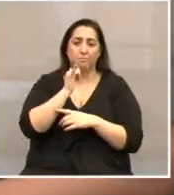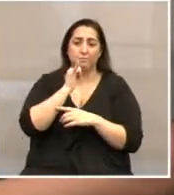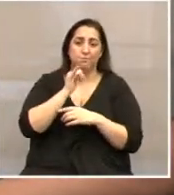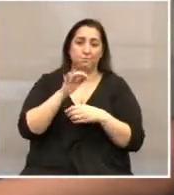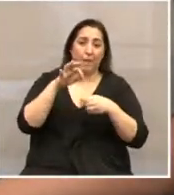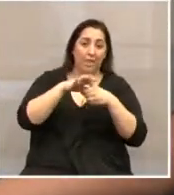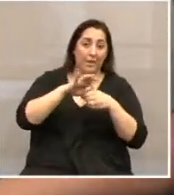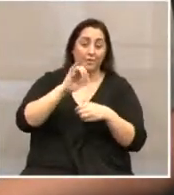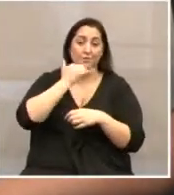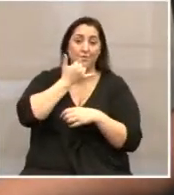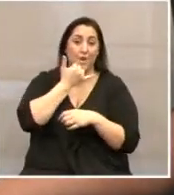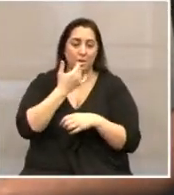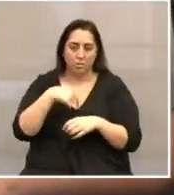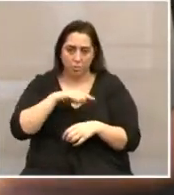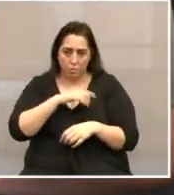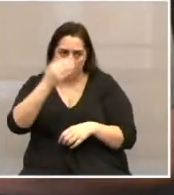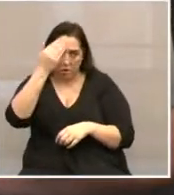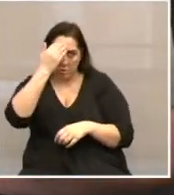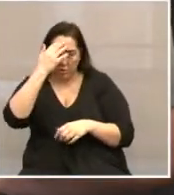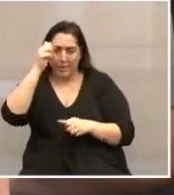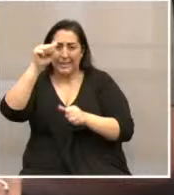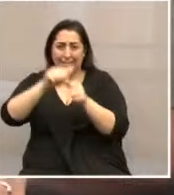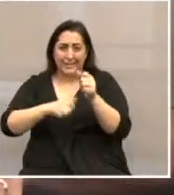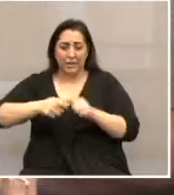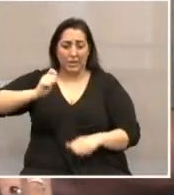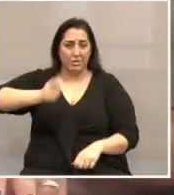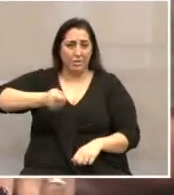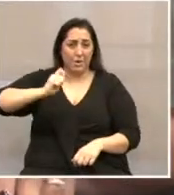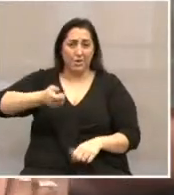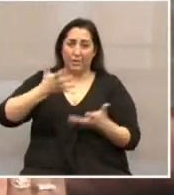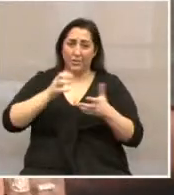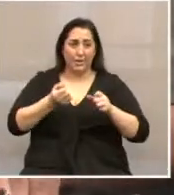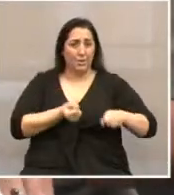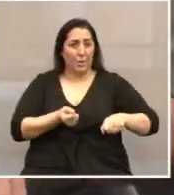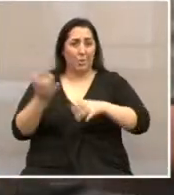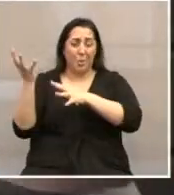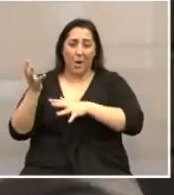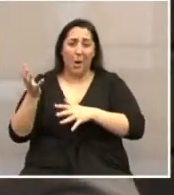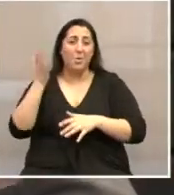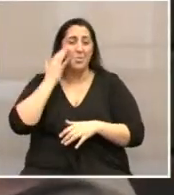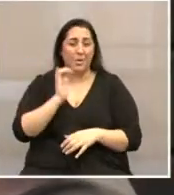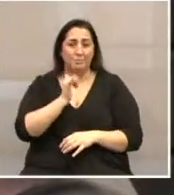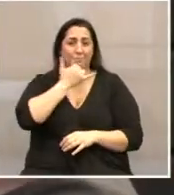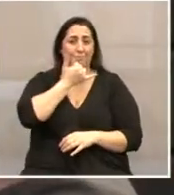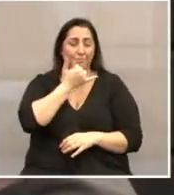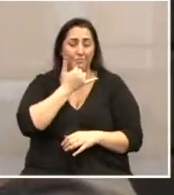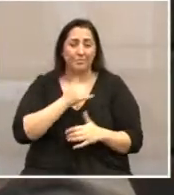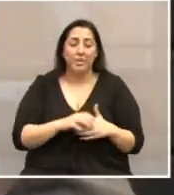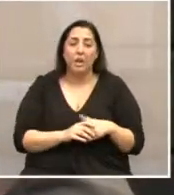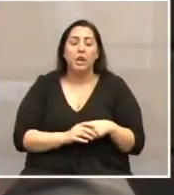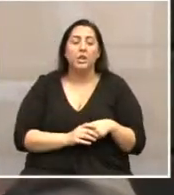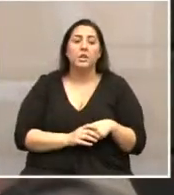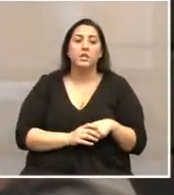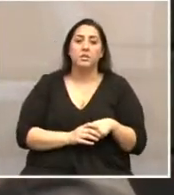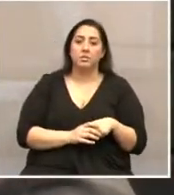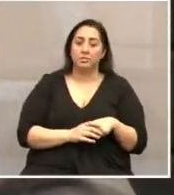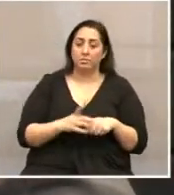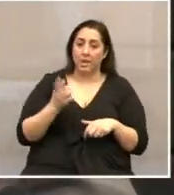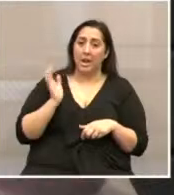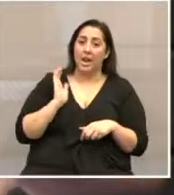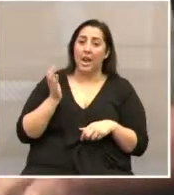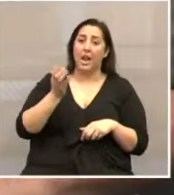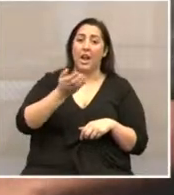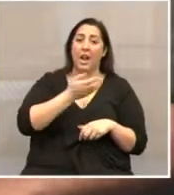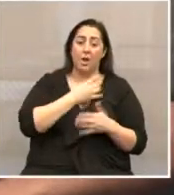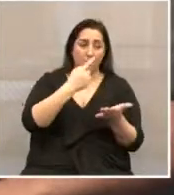know that every judge in this country threw out of court. And, our civic discourse should not seek